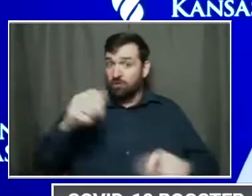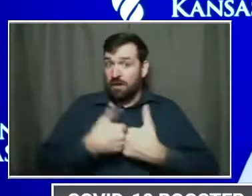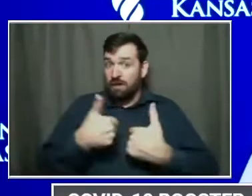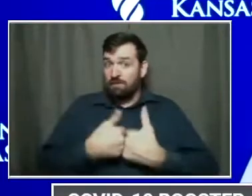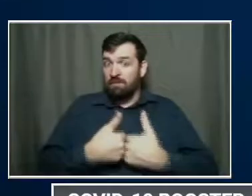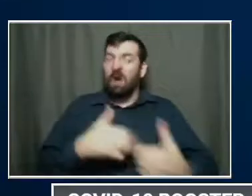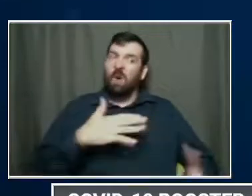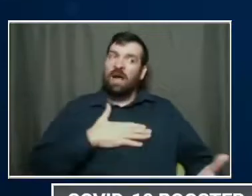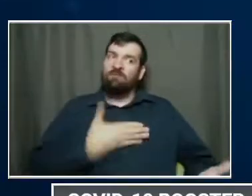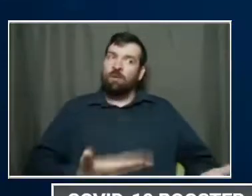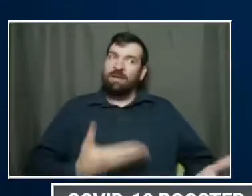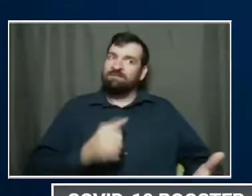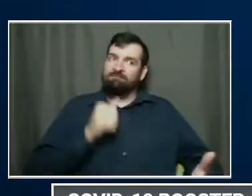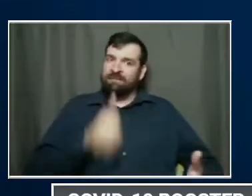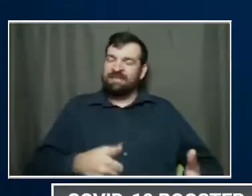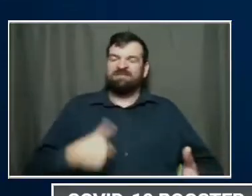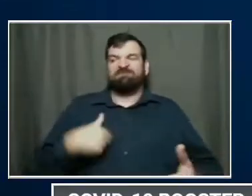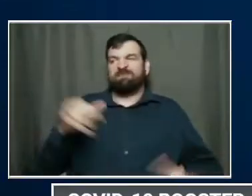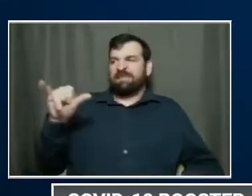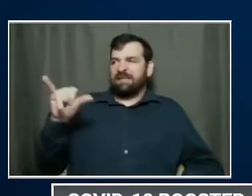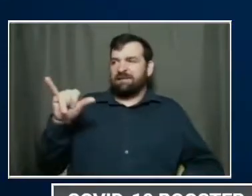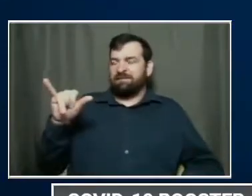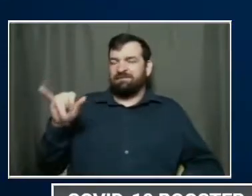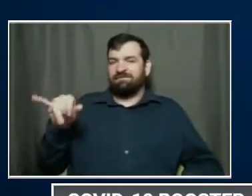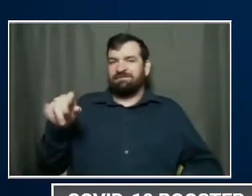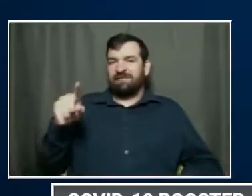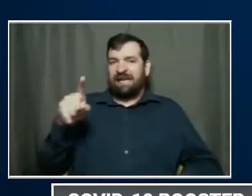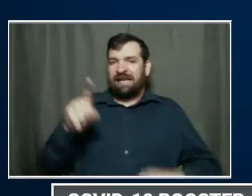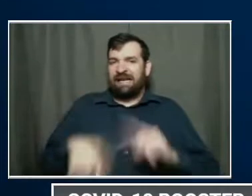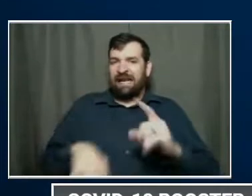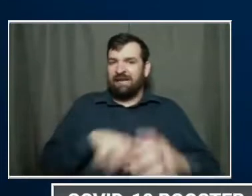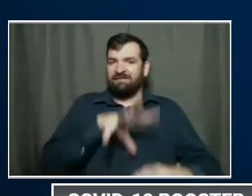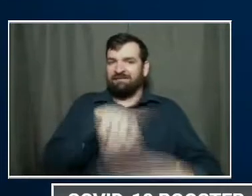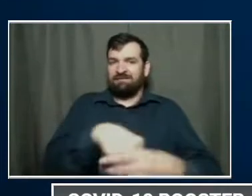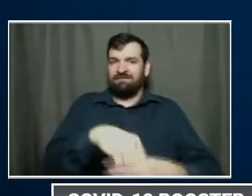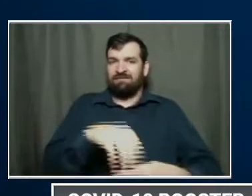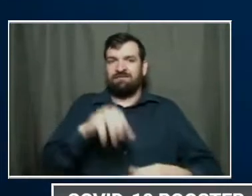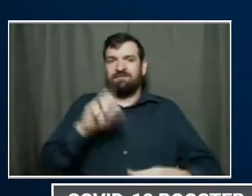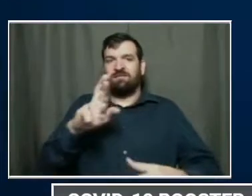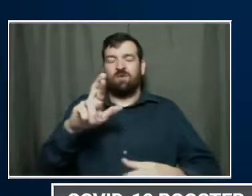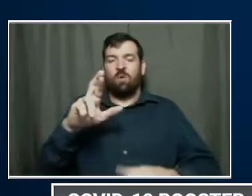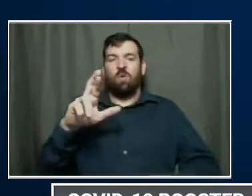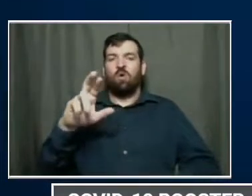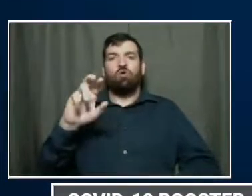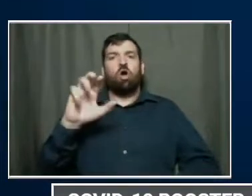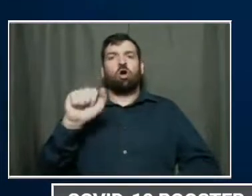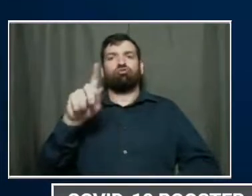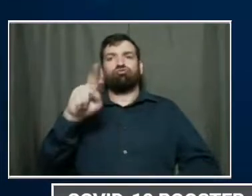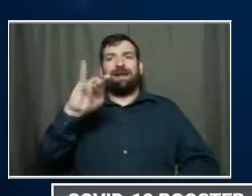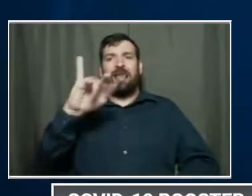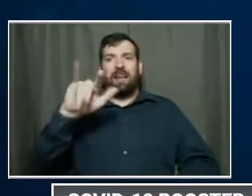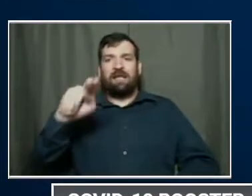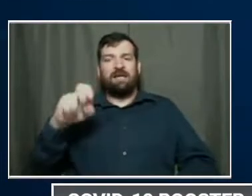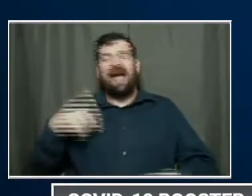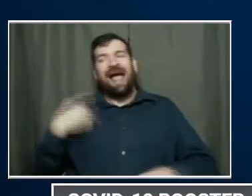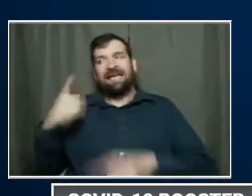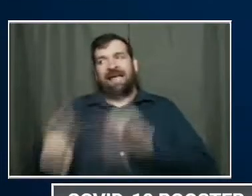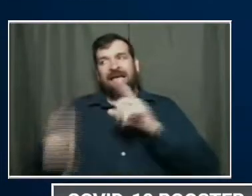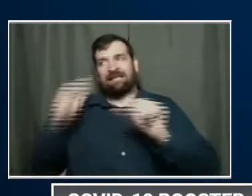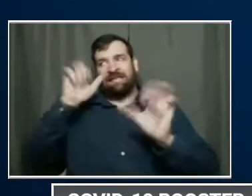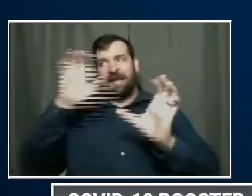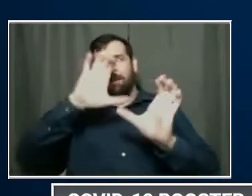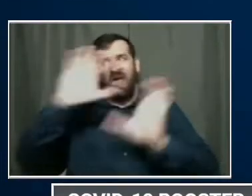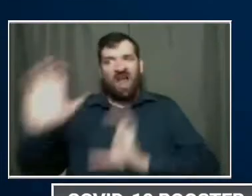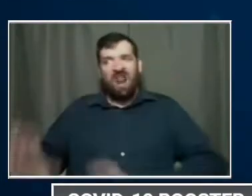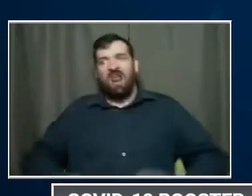didn't. Okay, I didn't either. I can't get engaged because then my adrenaline is going too much and I can't be in here. I can't stay up that late. Can't stay up that. I'm with you,